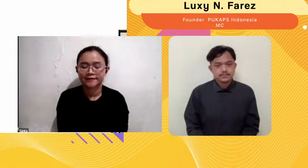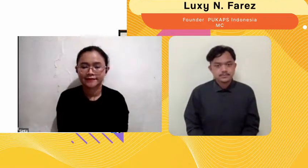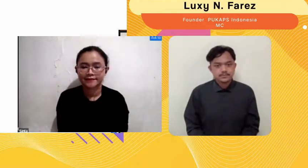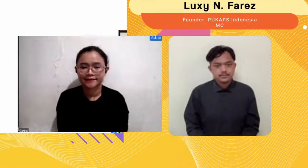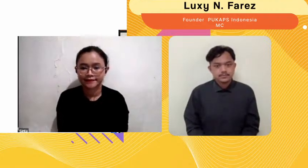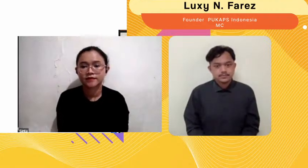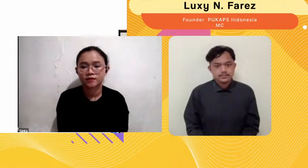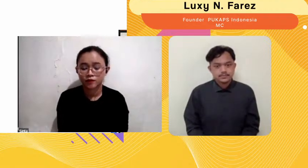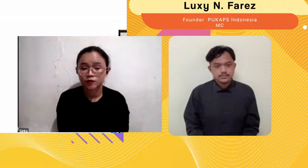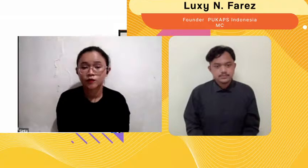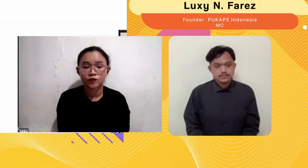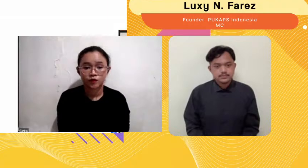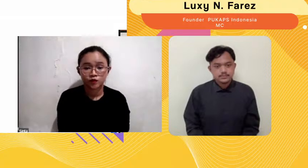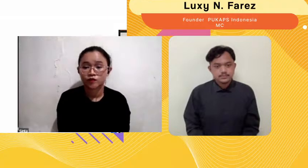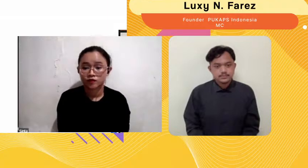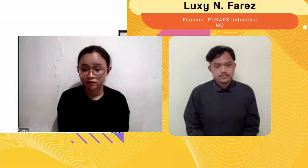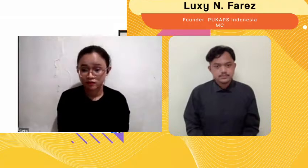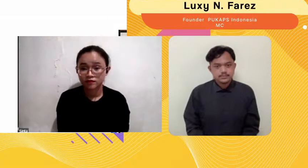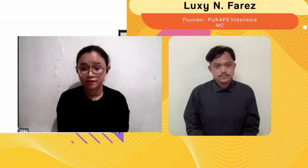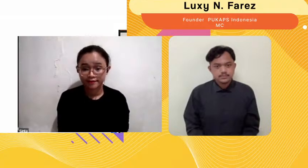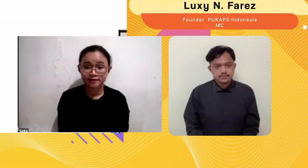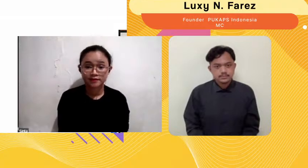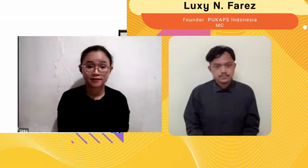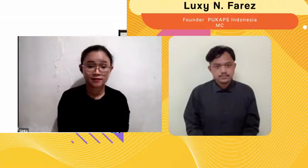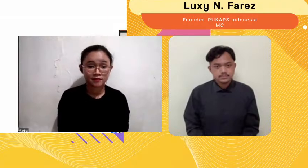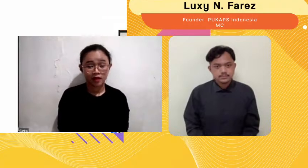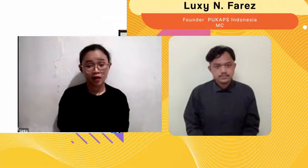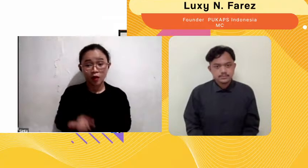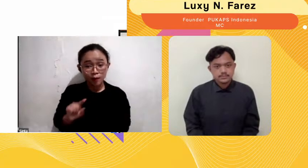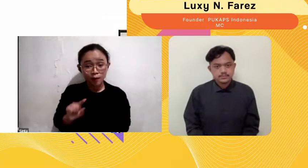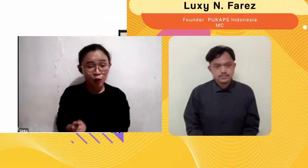Okay, Vanny, can you start the quiz?